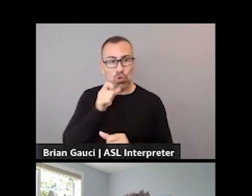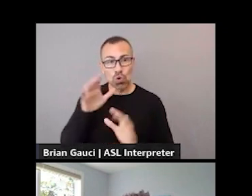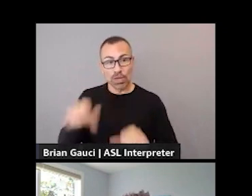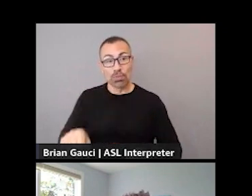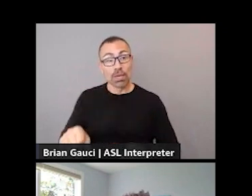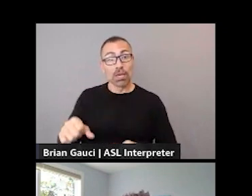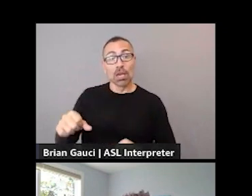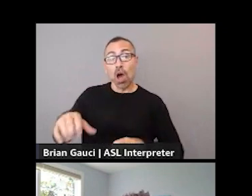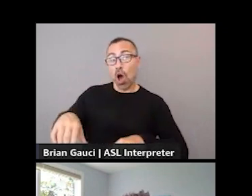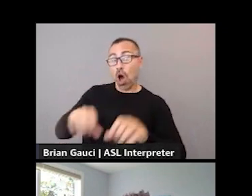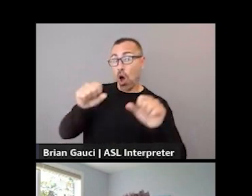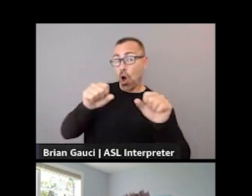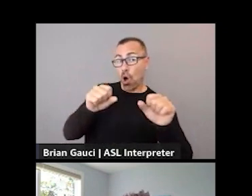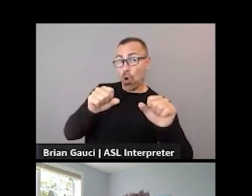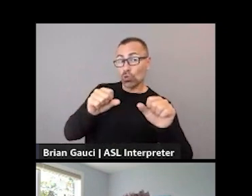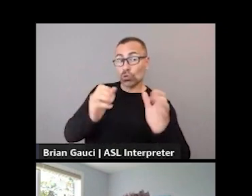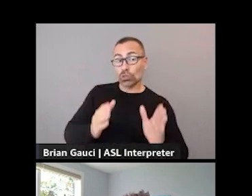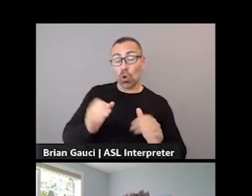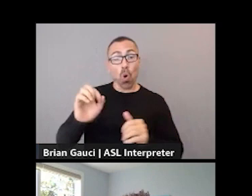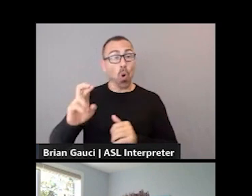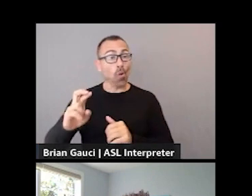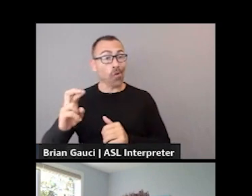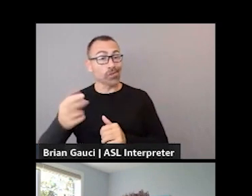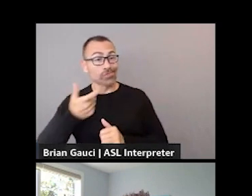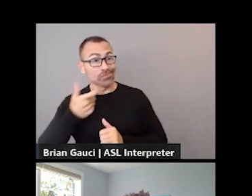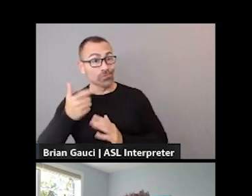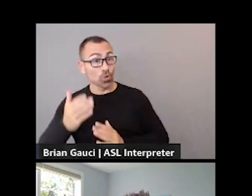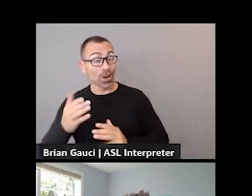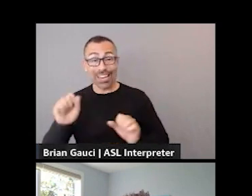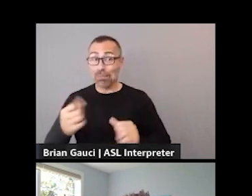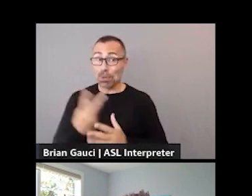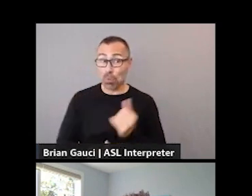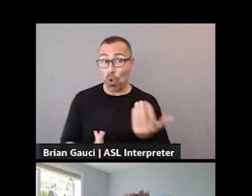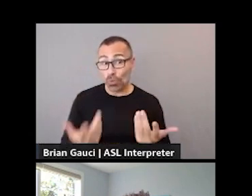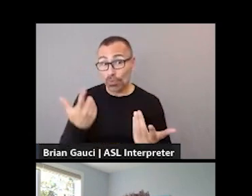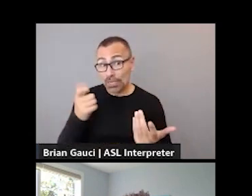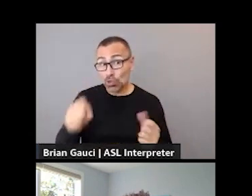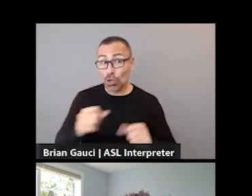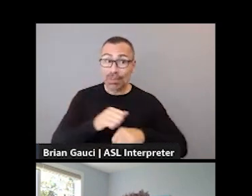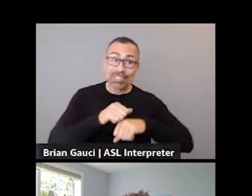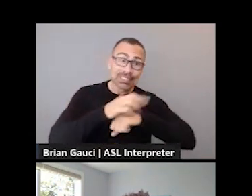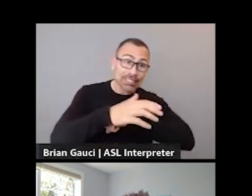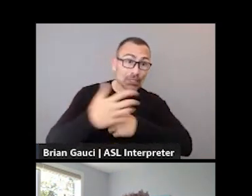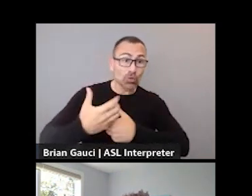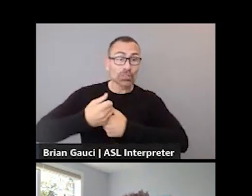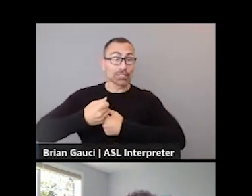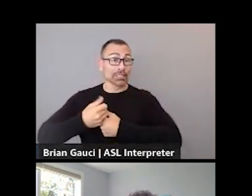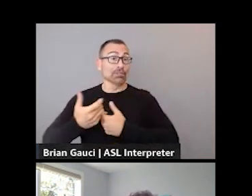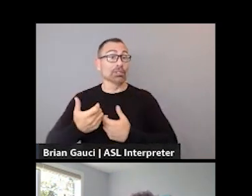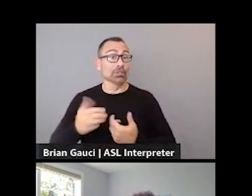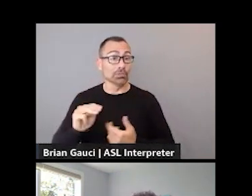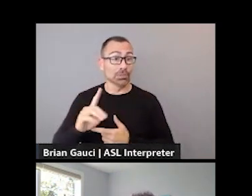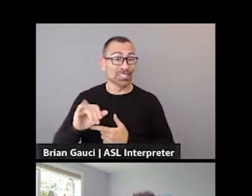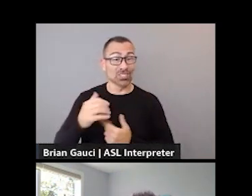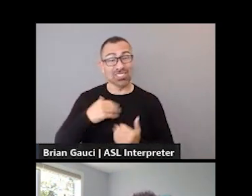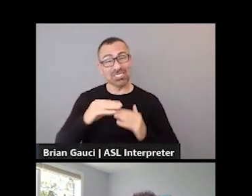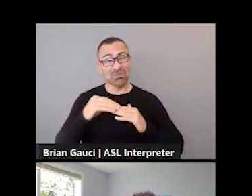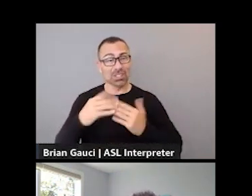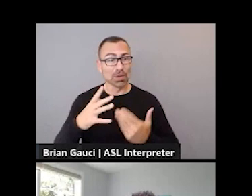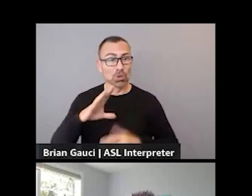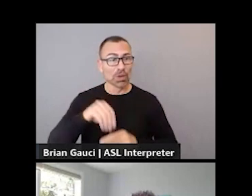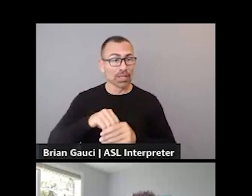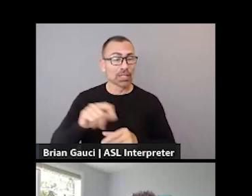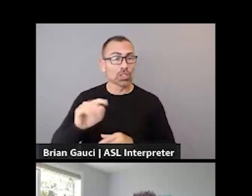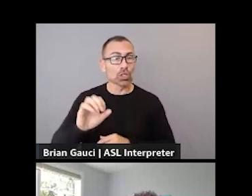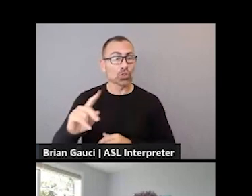both at the same time. You're both sending and receiving media. And so there's that flexibility that you have with your tokens. And you can add a bunch of metadata to them as well.